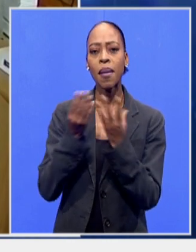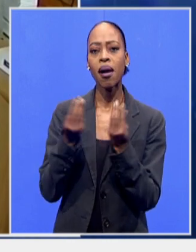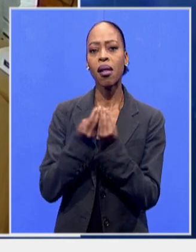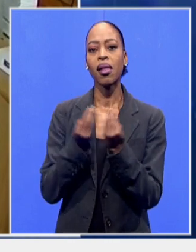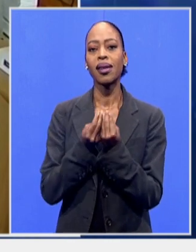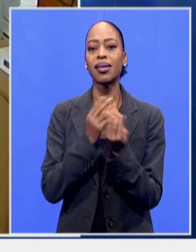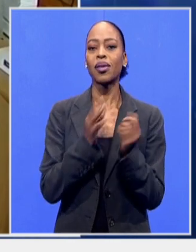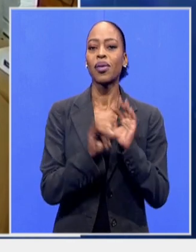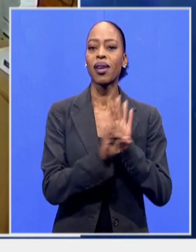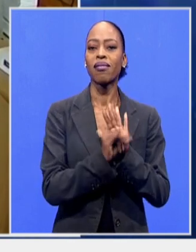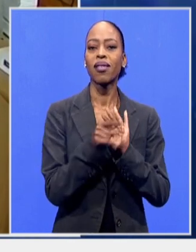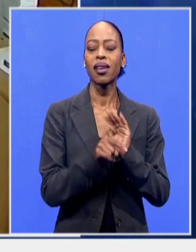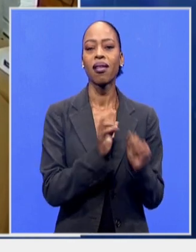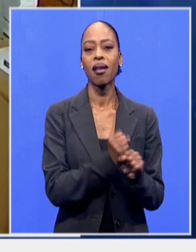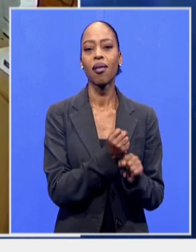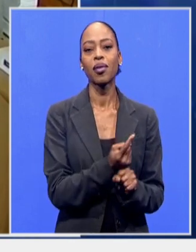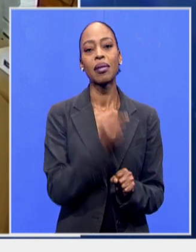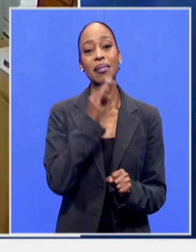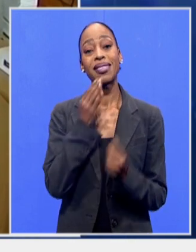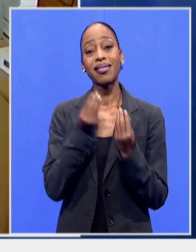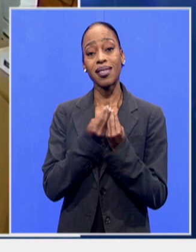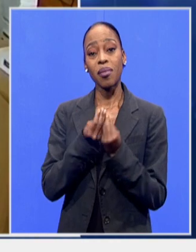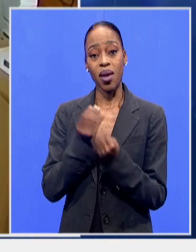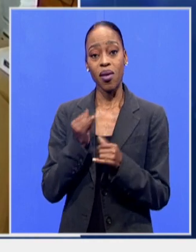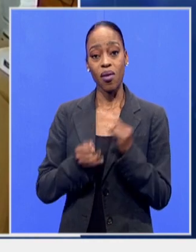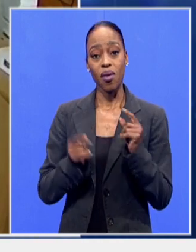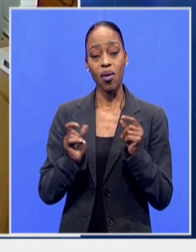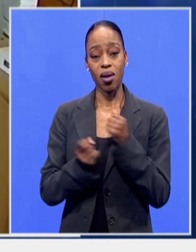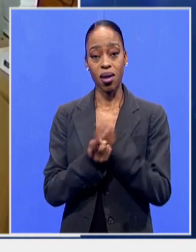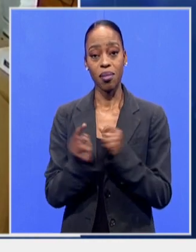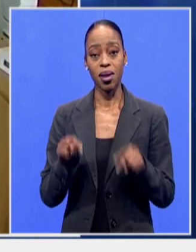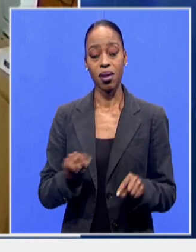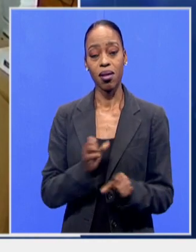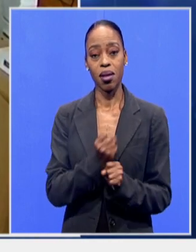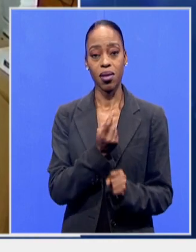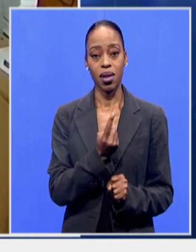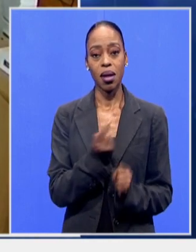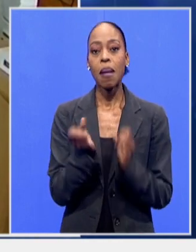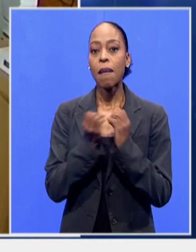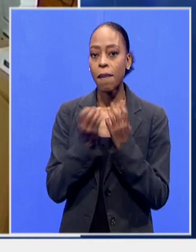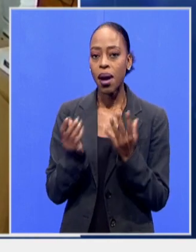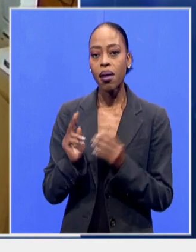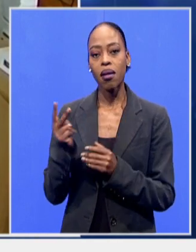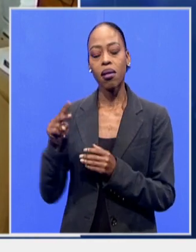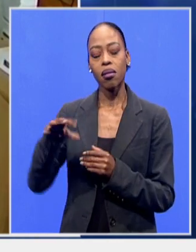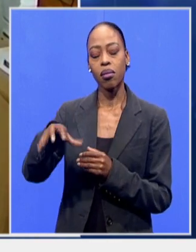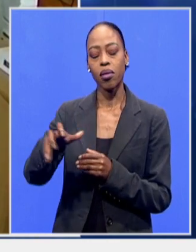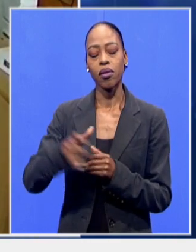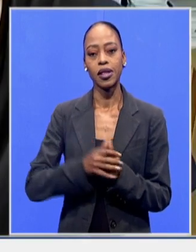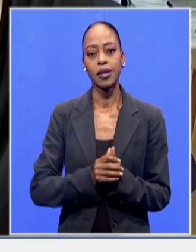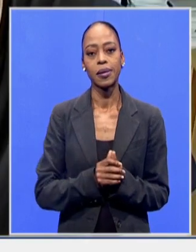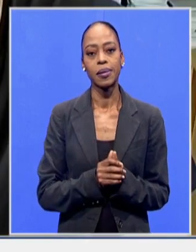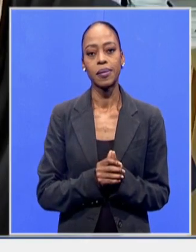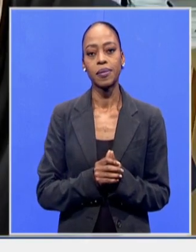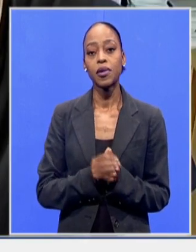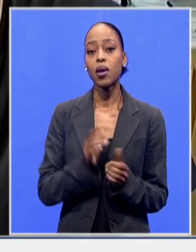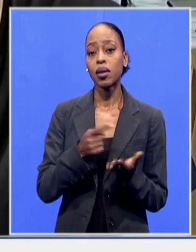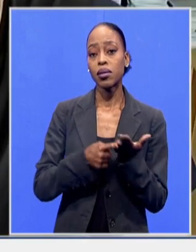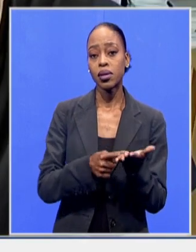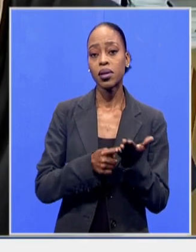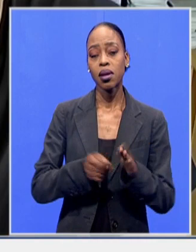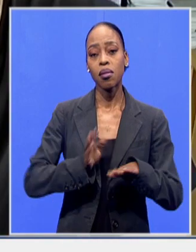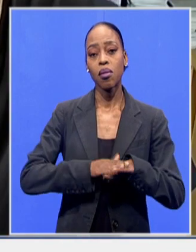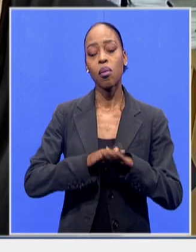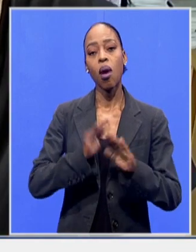we see in Gauteng. So there's something very, very wrong happening here and in many of the other provinces. I want to talk a little bit about the